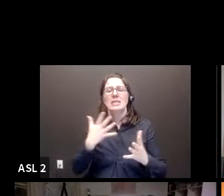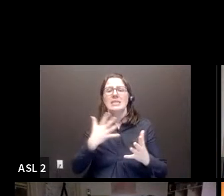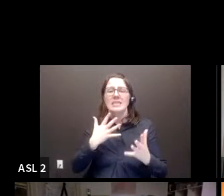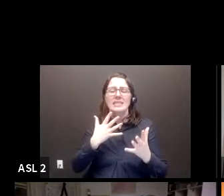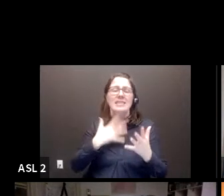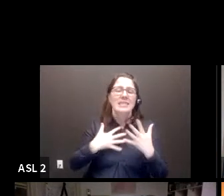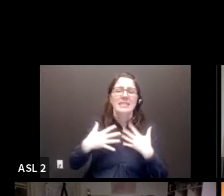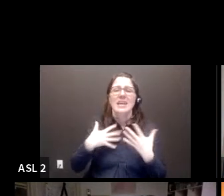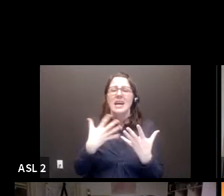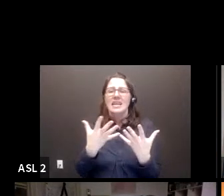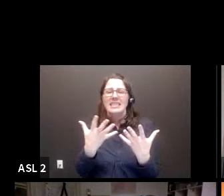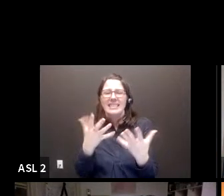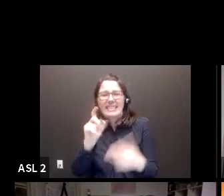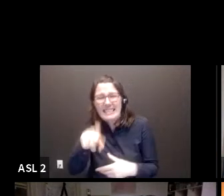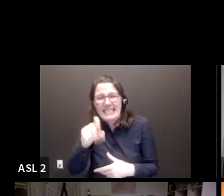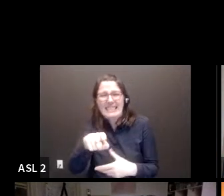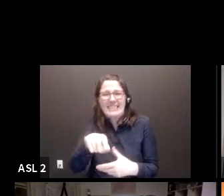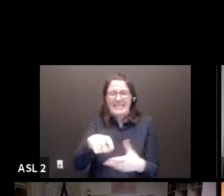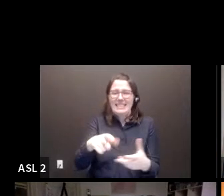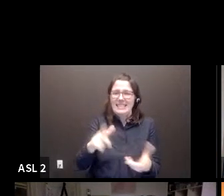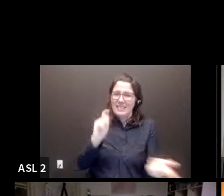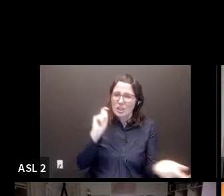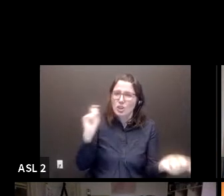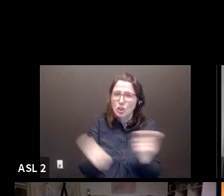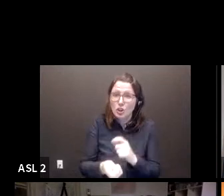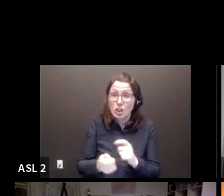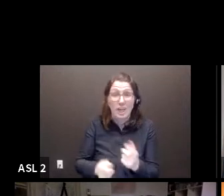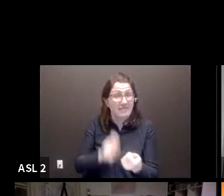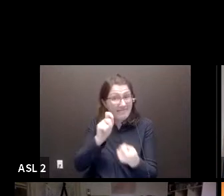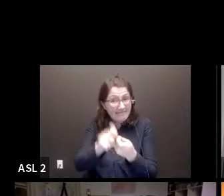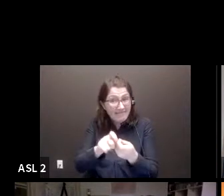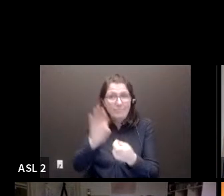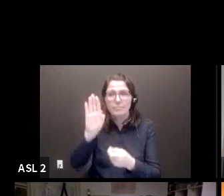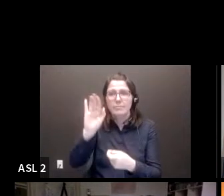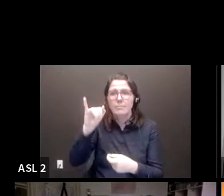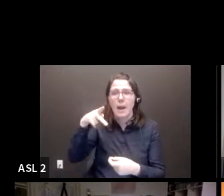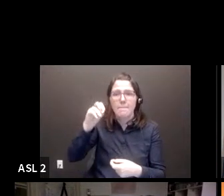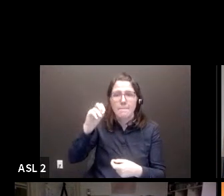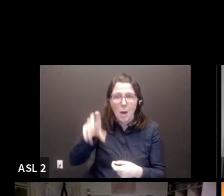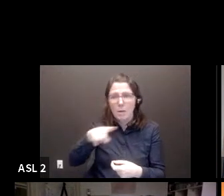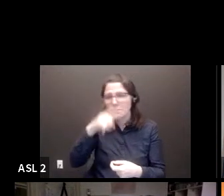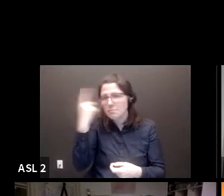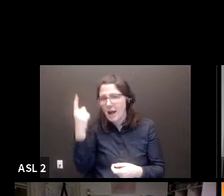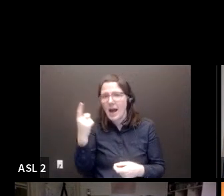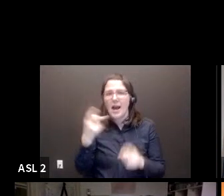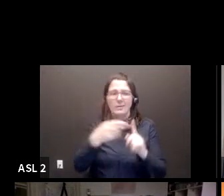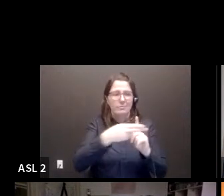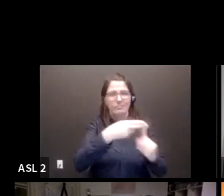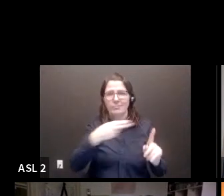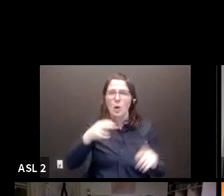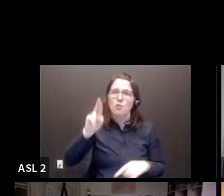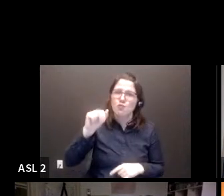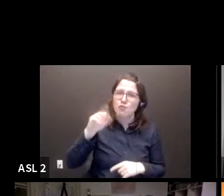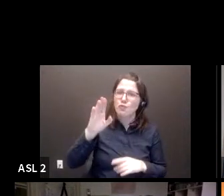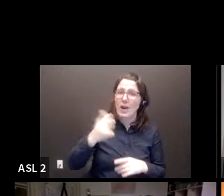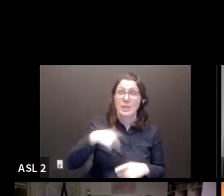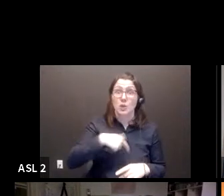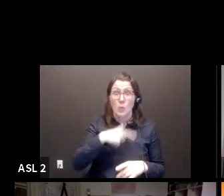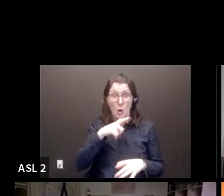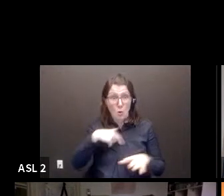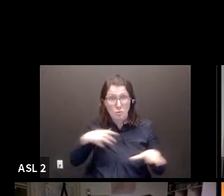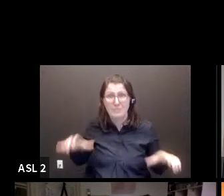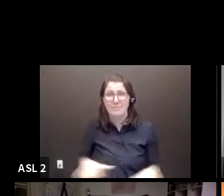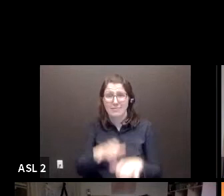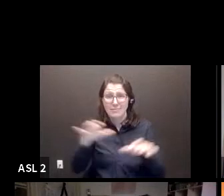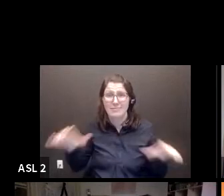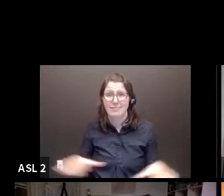who are grassroots who are black and racialized organizations we have direct links to the communities impacted who are doing the root cause work and we're essentially at the bottom